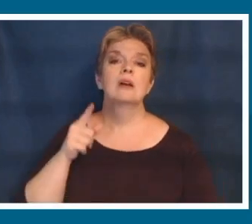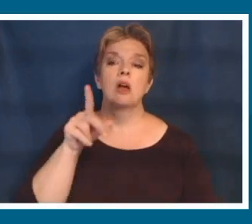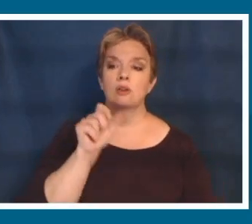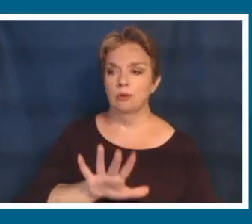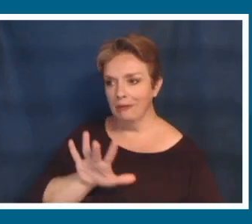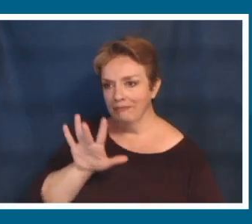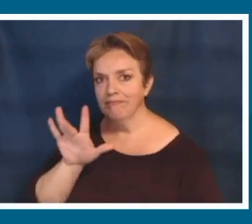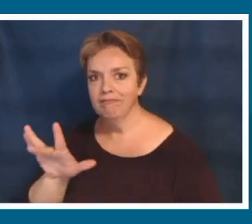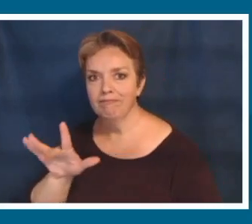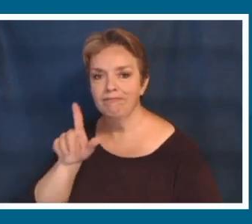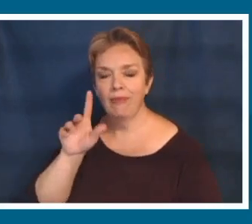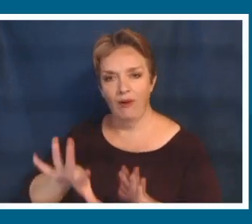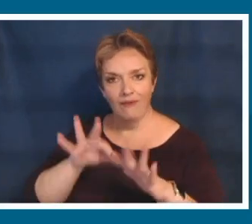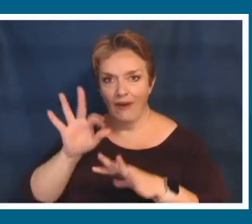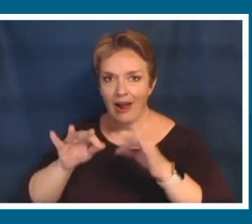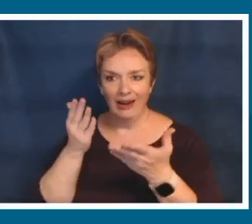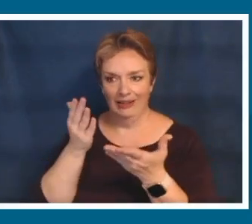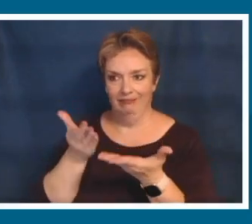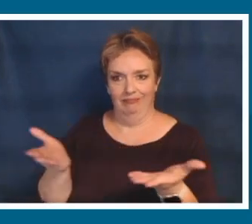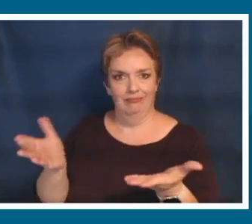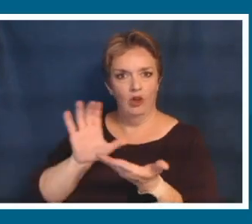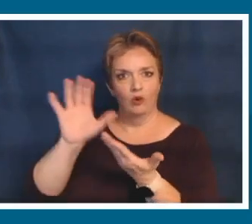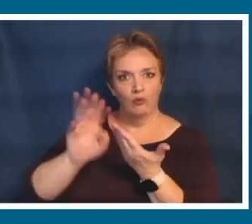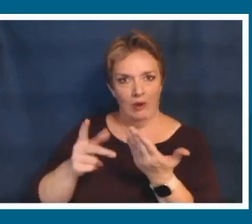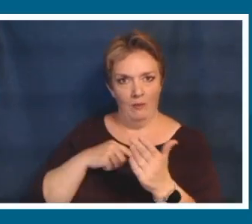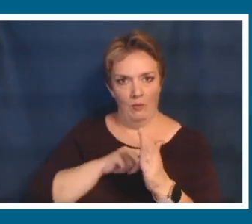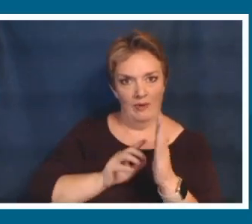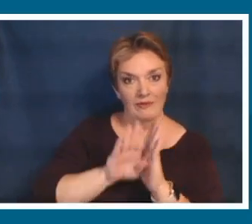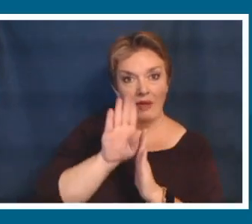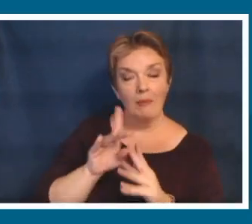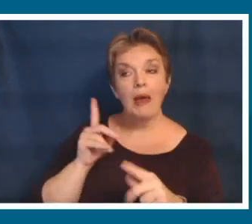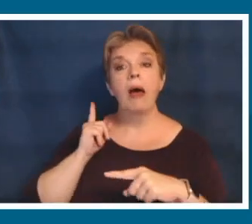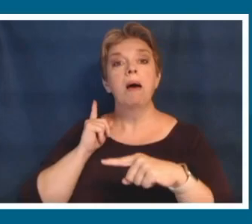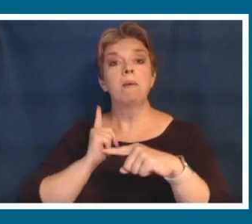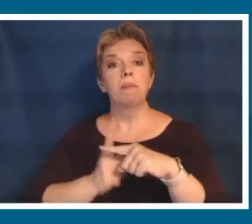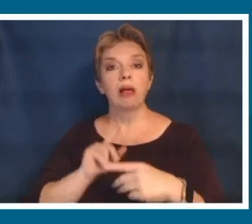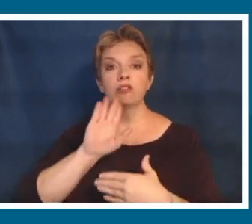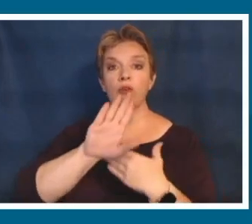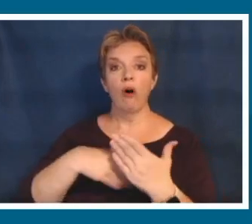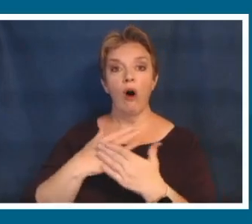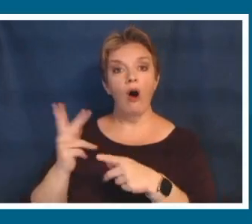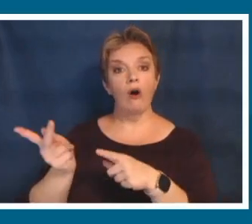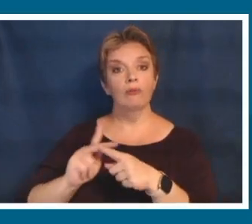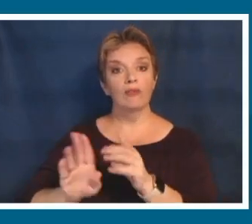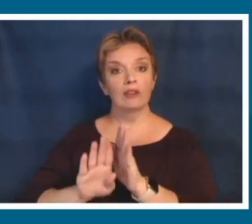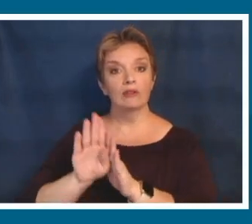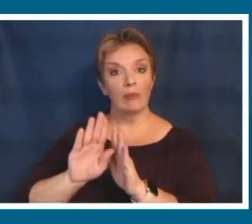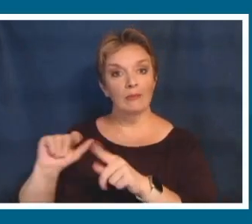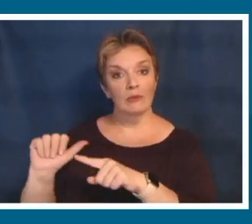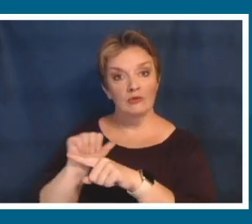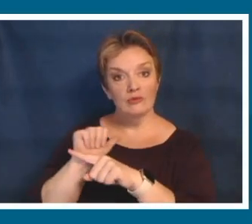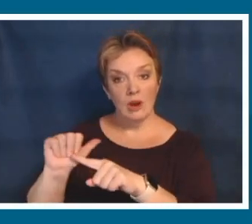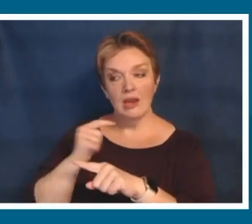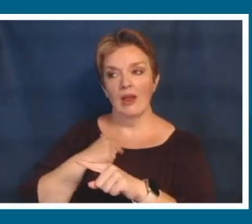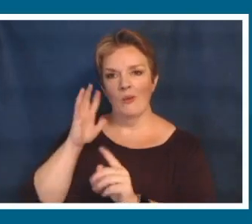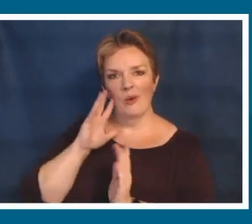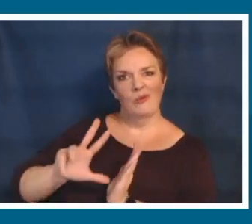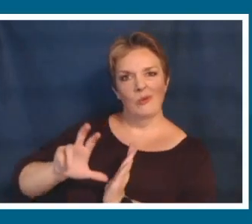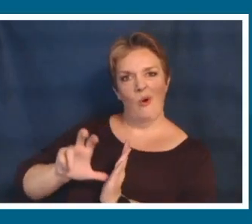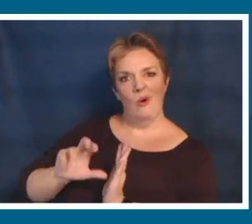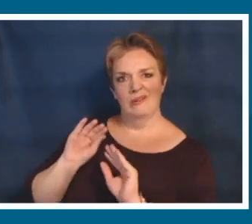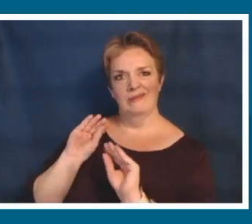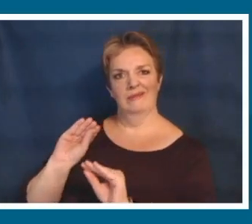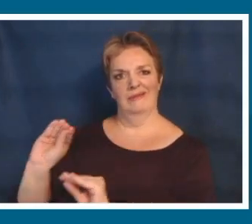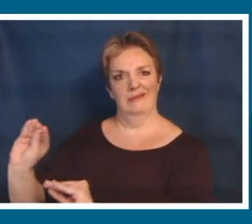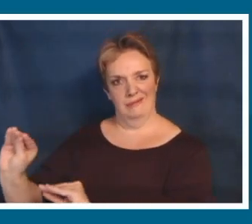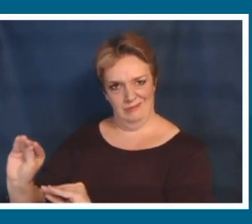and upcoming events, both in the past and the future. So we're really excited about the work that the Library of Congress